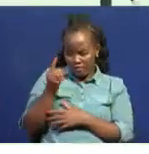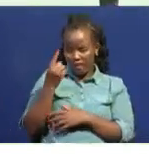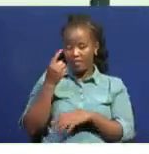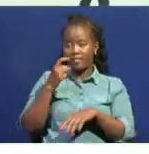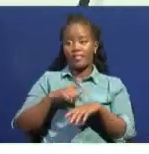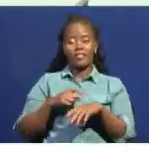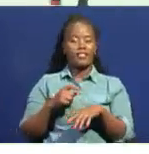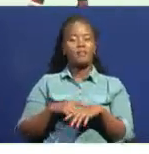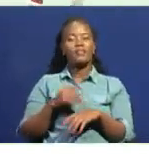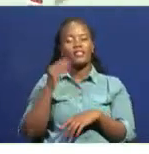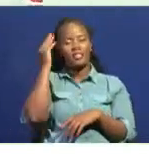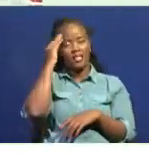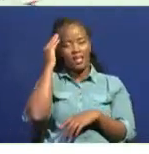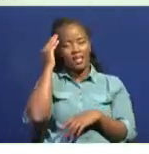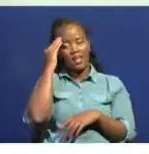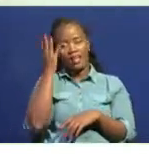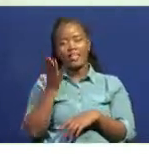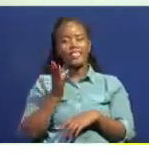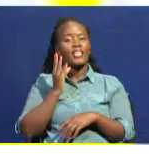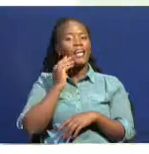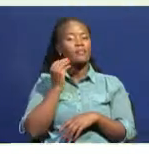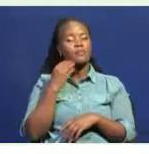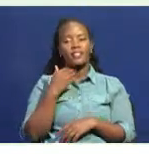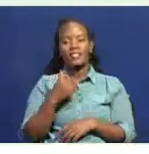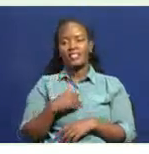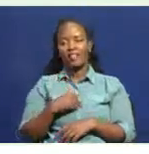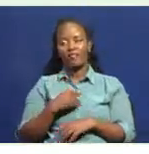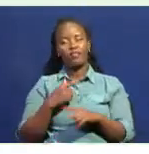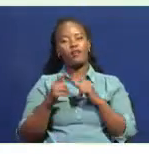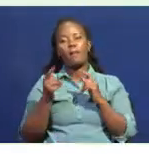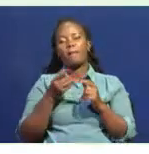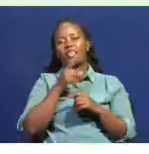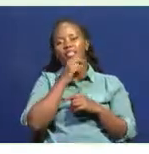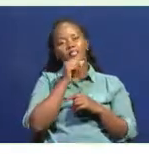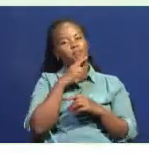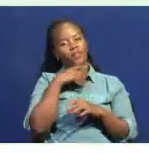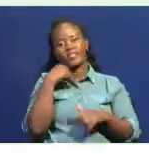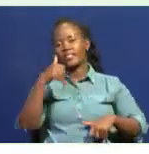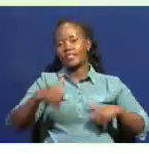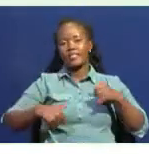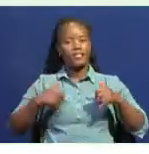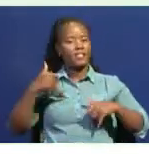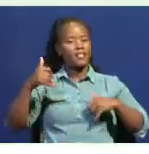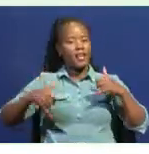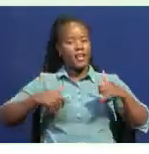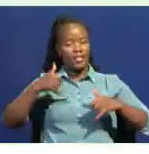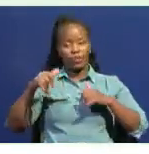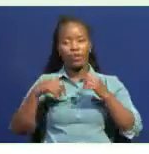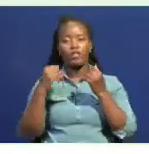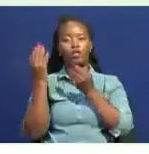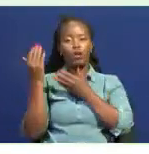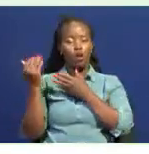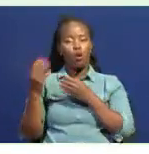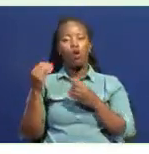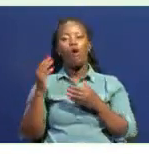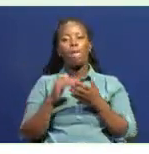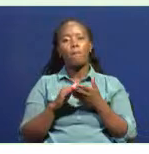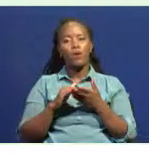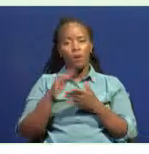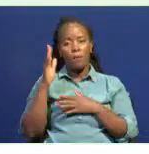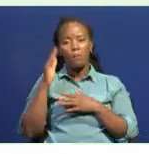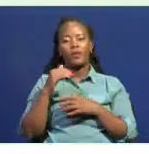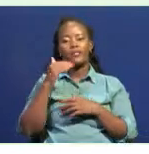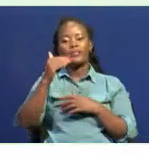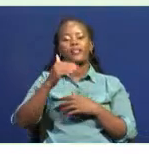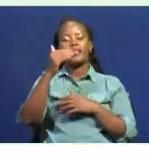experience. We've conceded 4 goals, but I think the boys enjoyed themselves. And we are looking forward to the